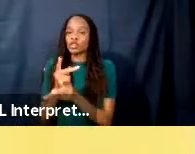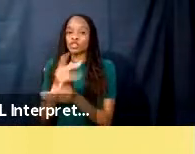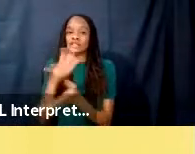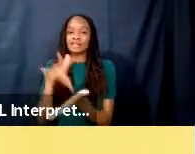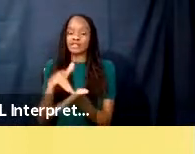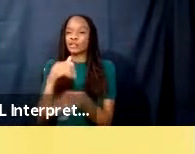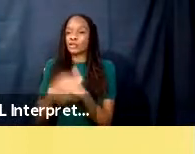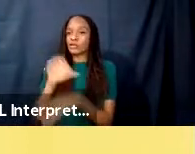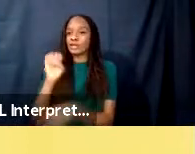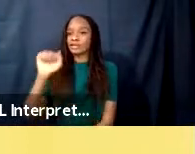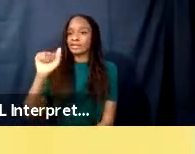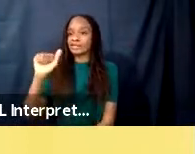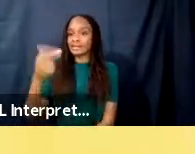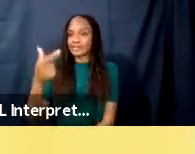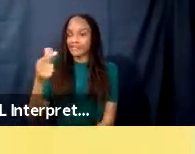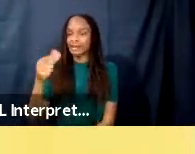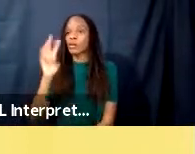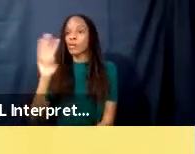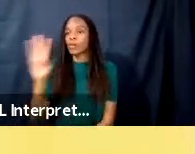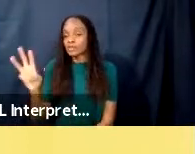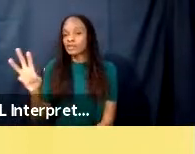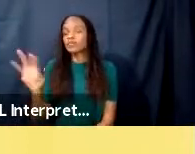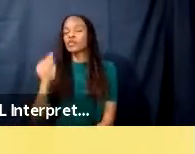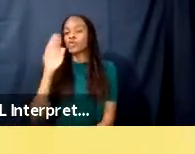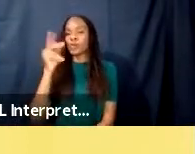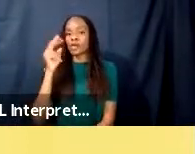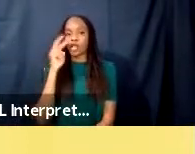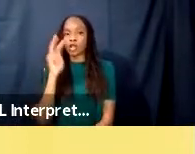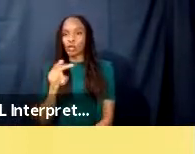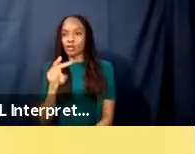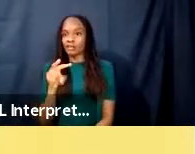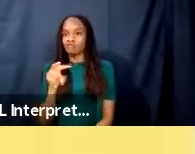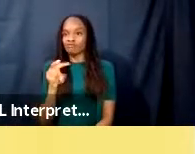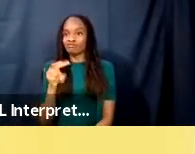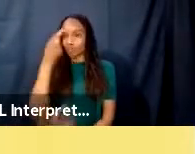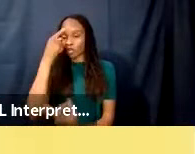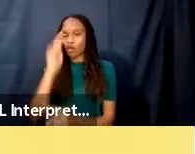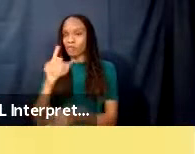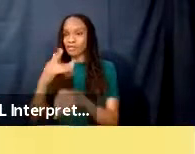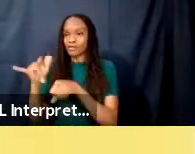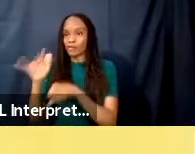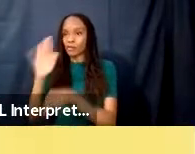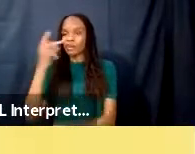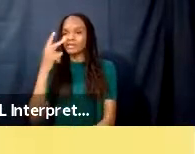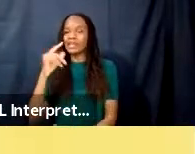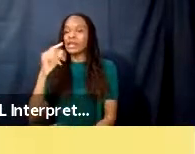the SAG-AFTRA.org website, and you look at the agreements that are available, you'll see that when we